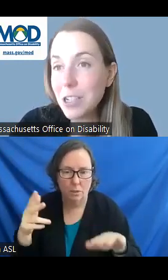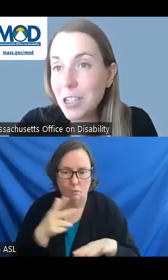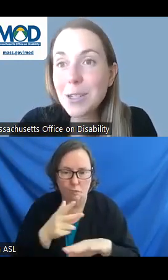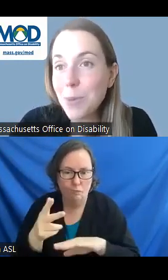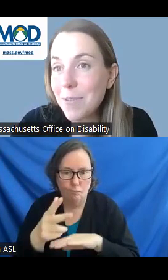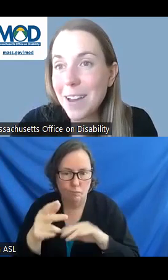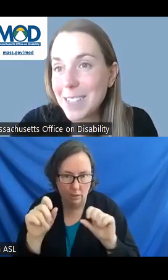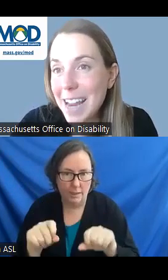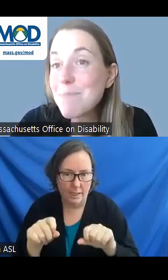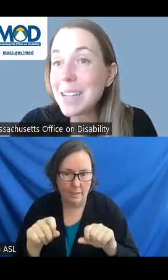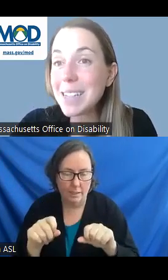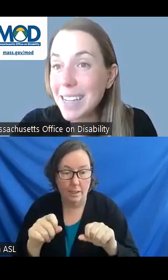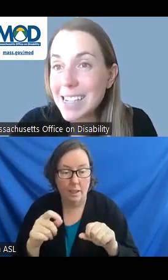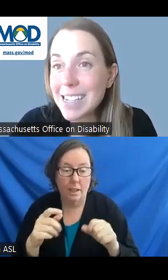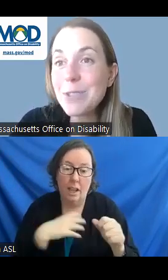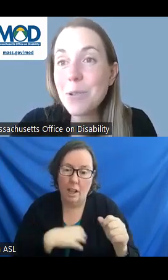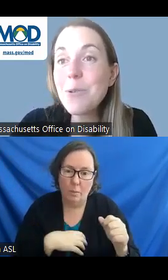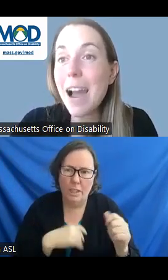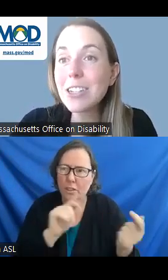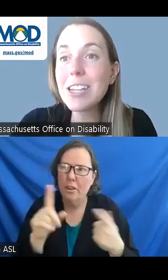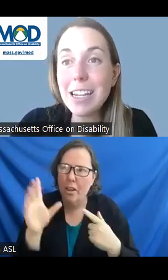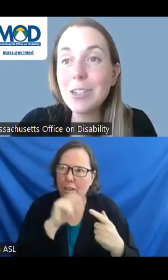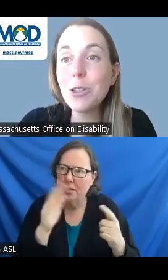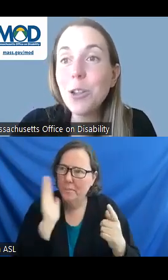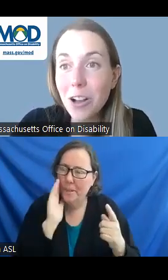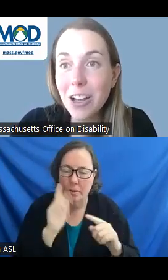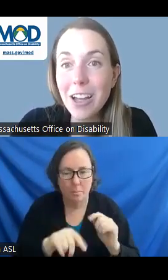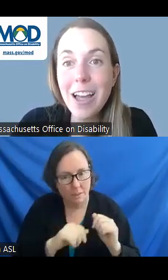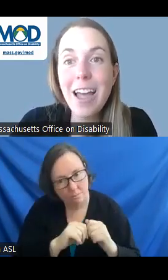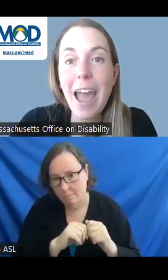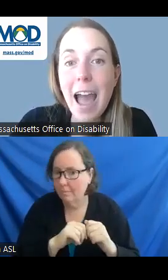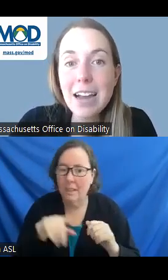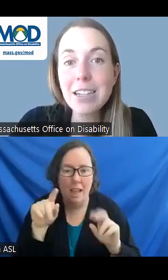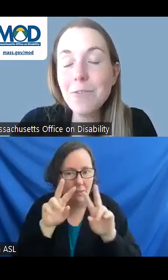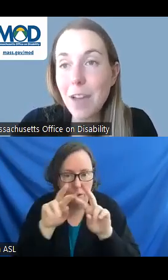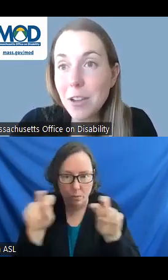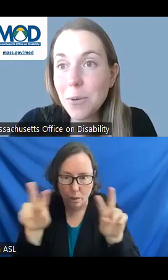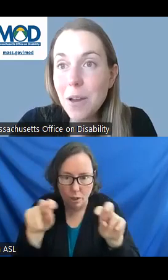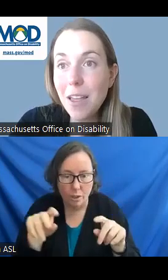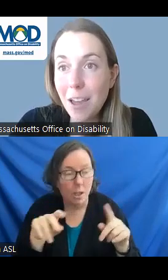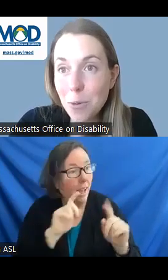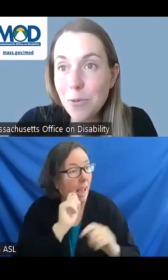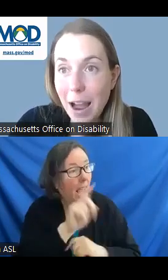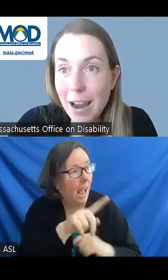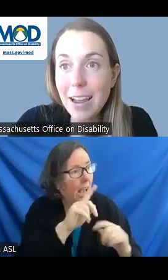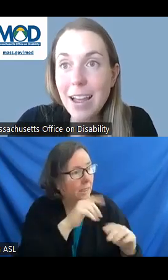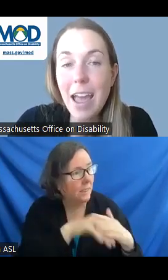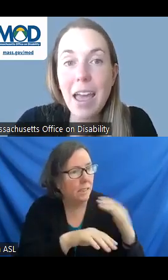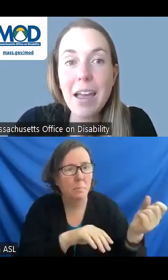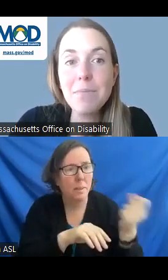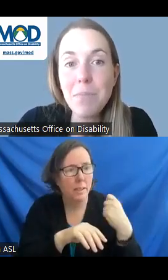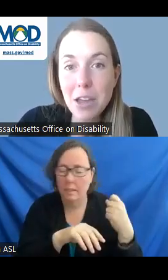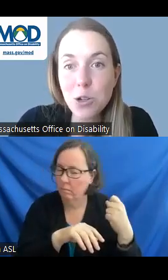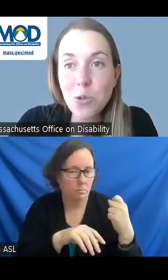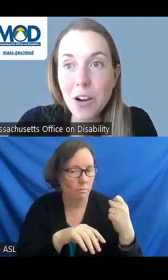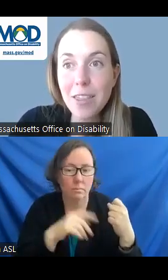I wish that this went without saying, but it doesn't. You actually need to look at the venue that you're providing